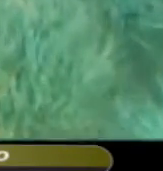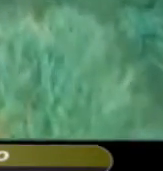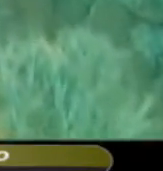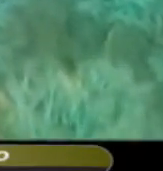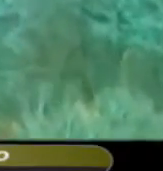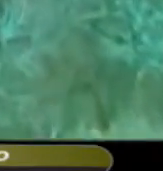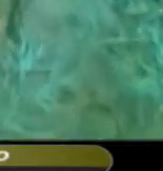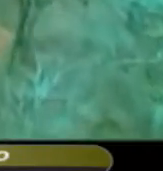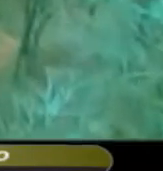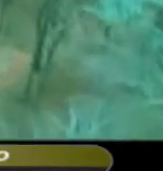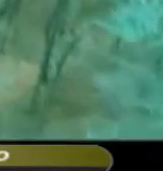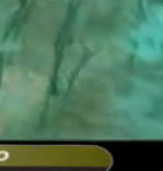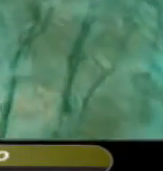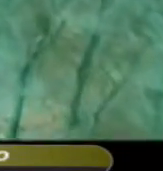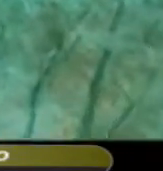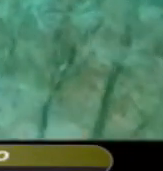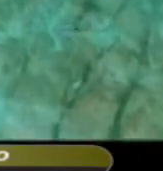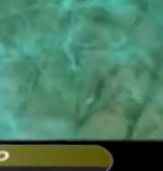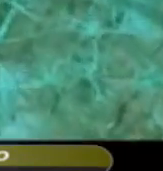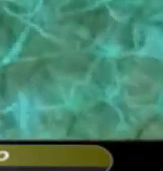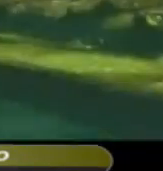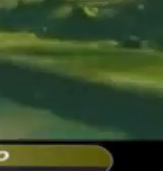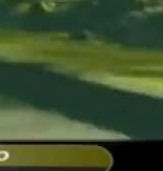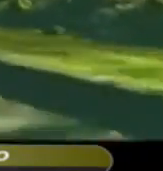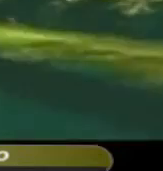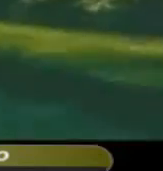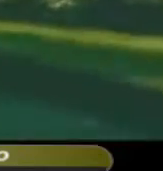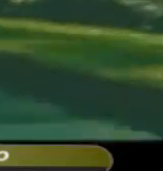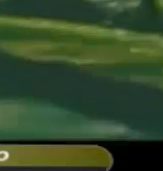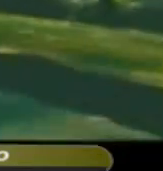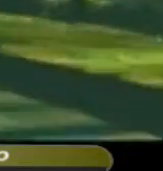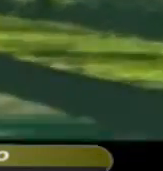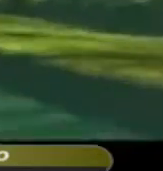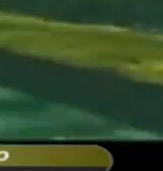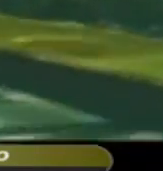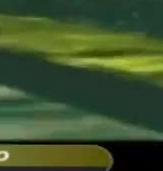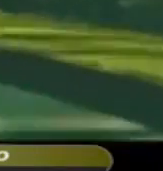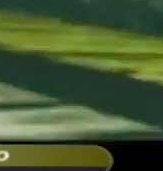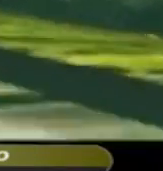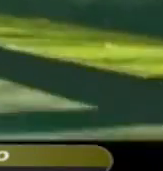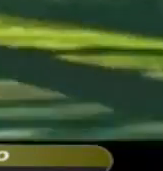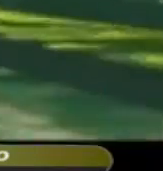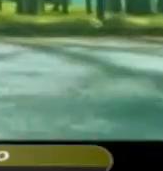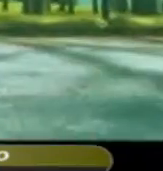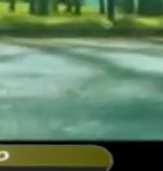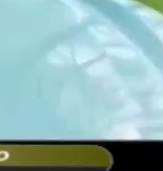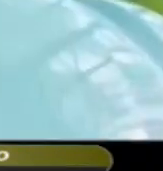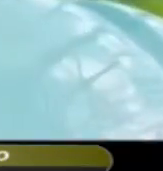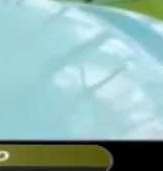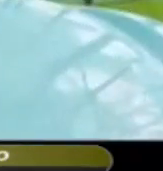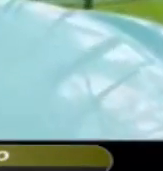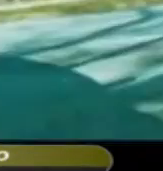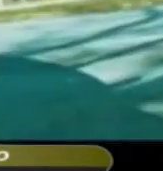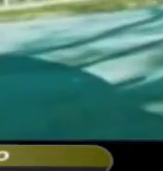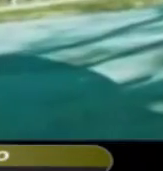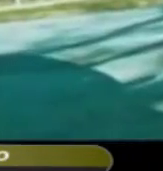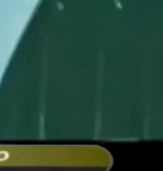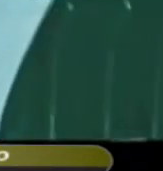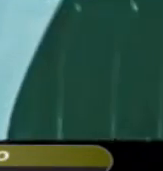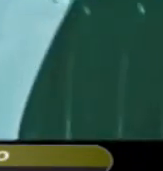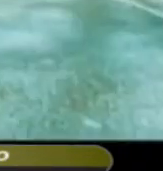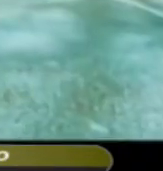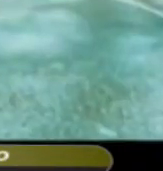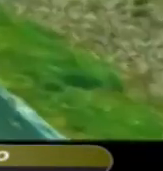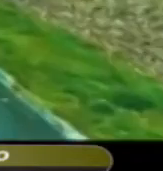I could be a instructor, I could be your guide, I could be the leader, we go to the Kumurongo. I could be your vodka, in the